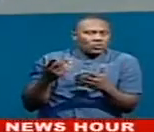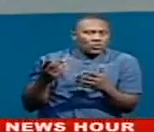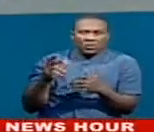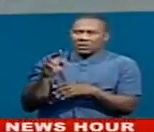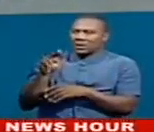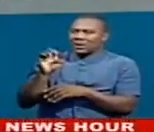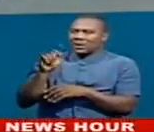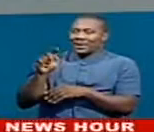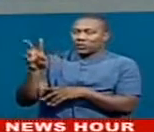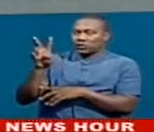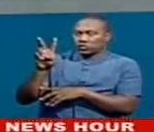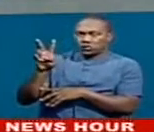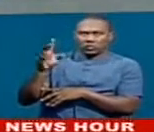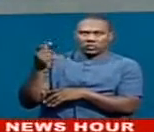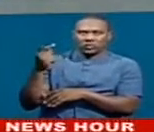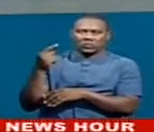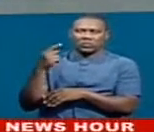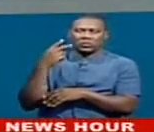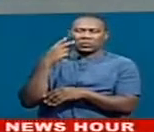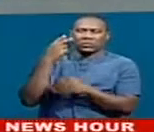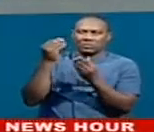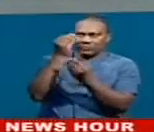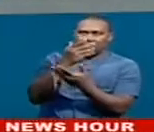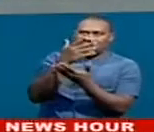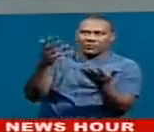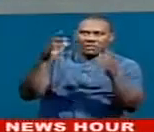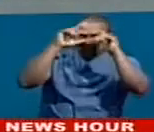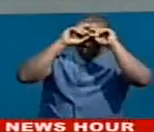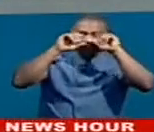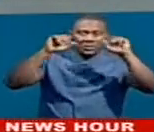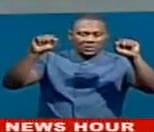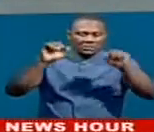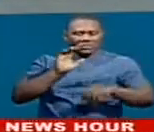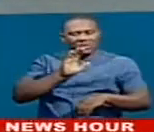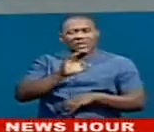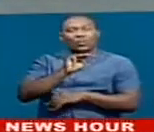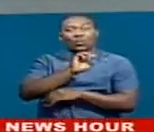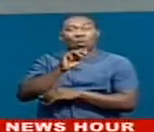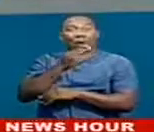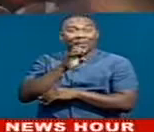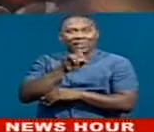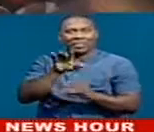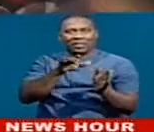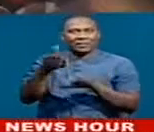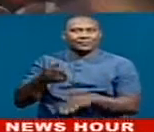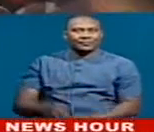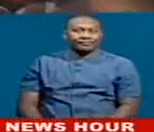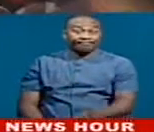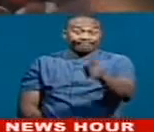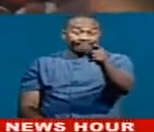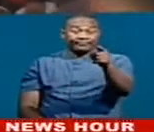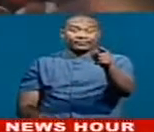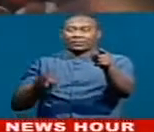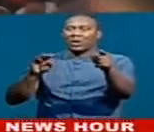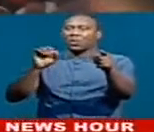and Oman FM, were at the presidency to inform the president of Mohammed's death. Mohammed Ashley